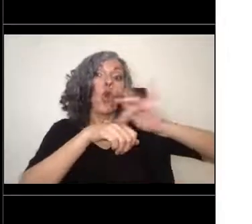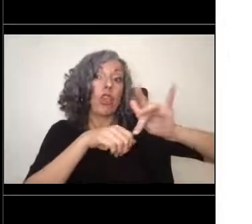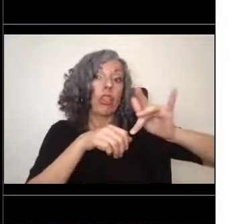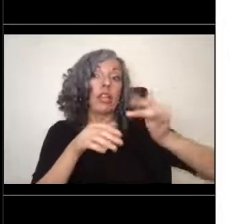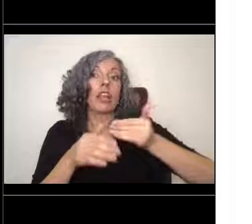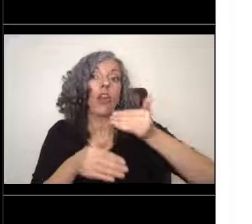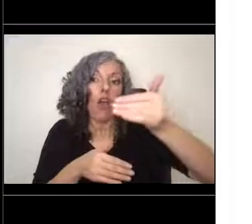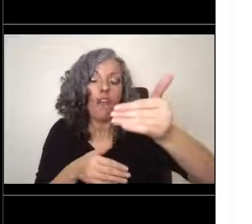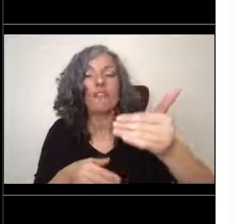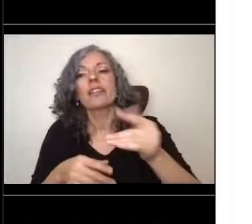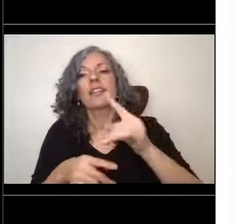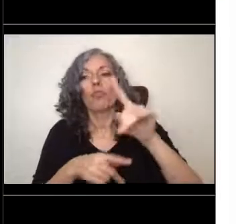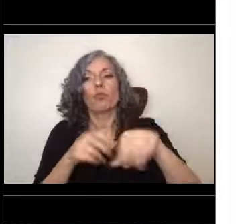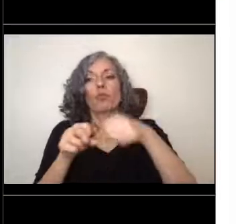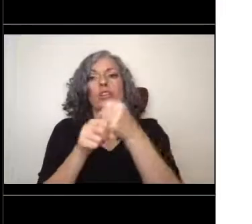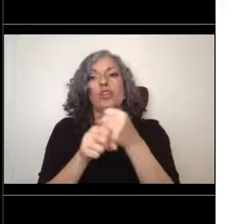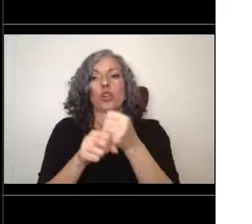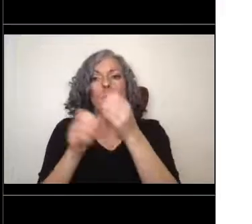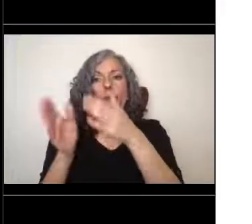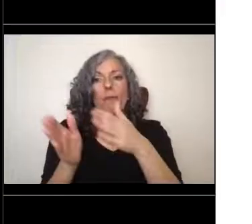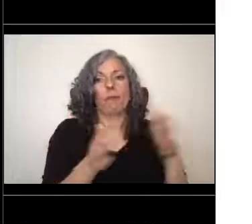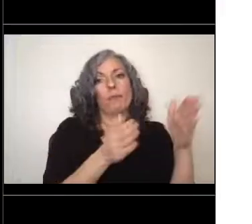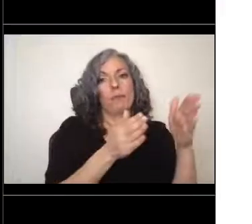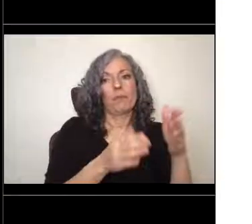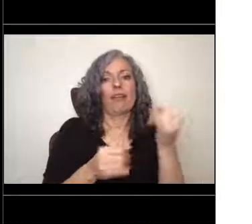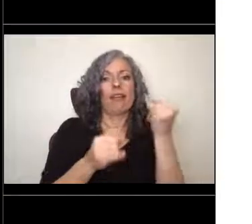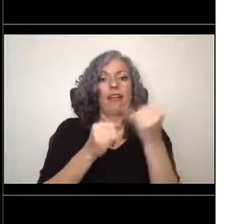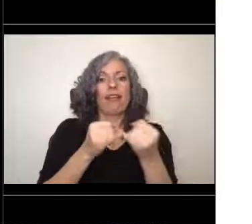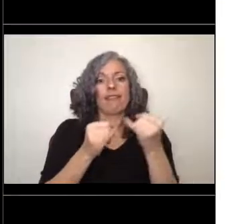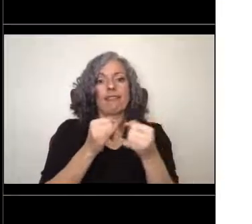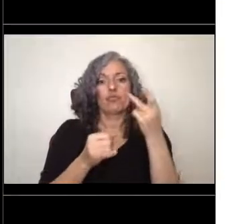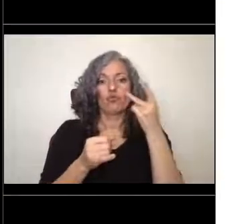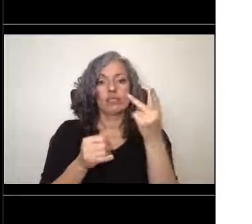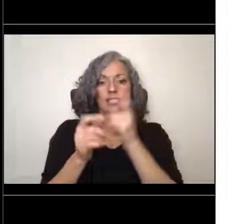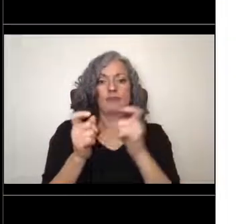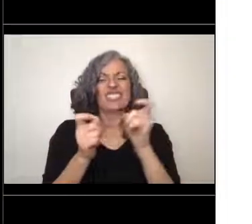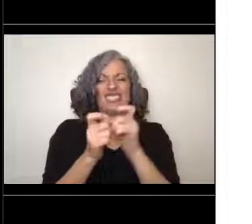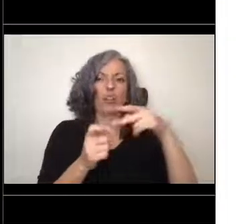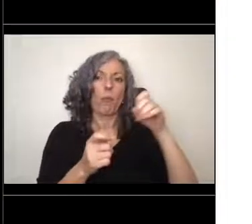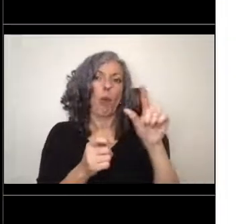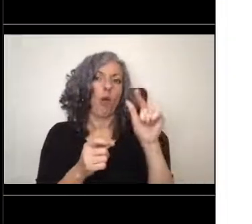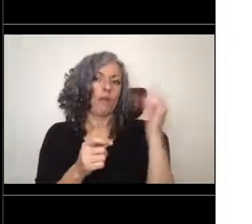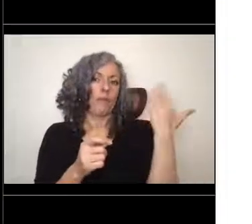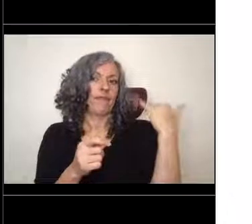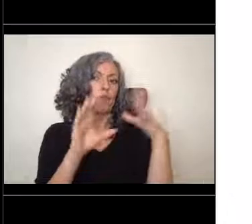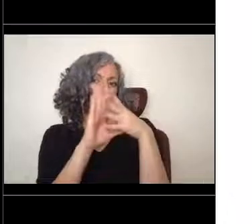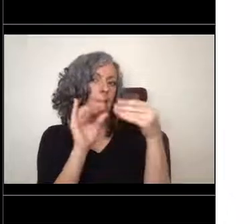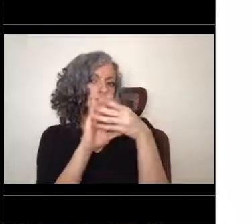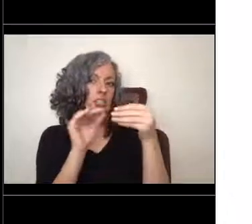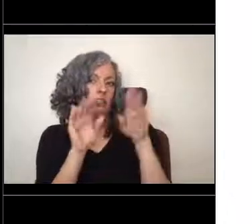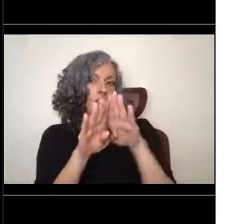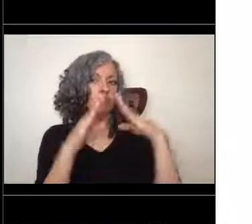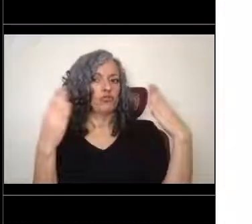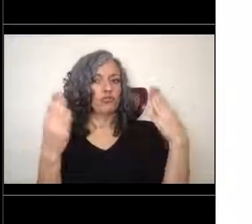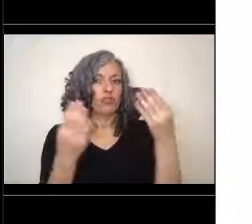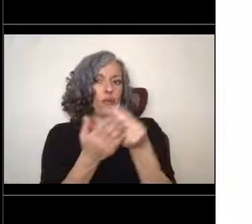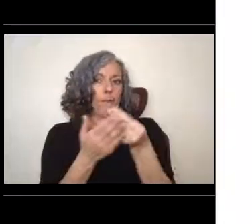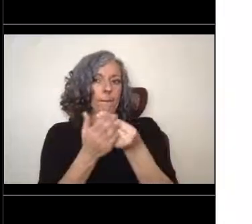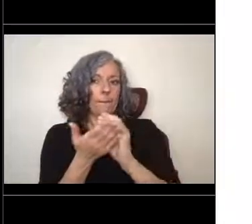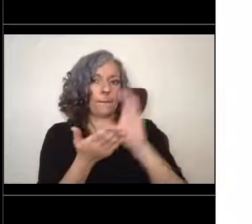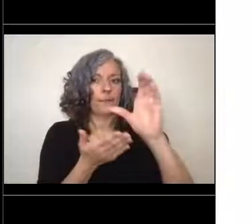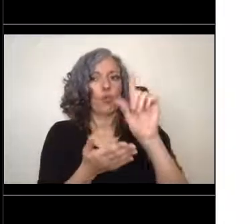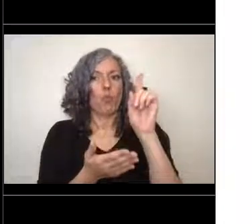the fiscal year process. And the last bullet there, and specific to what Paul was mentioning, when it comes to the general fund for the $1